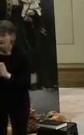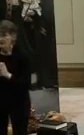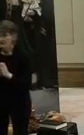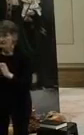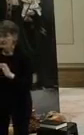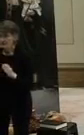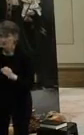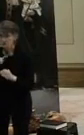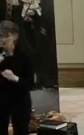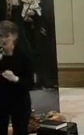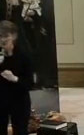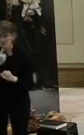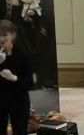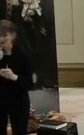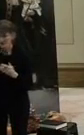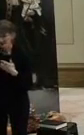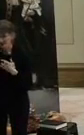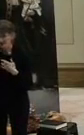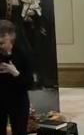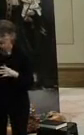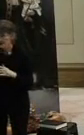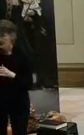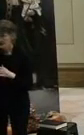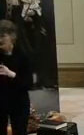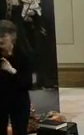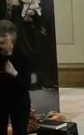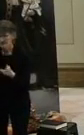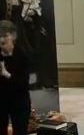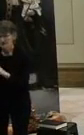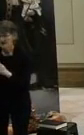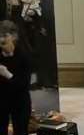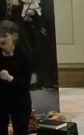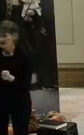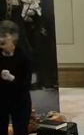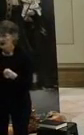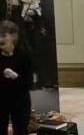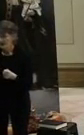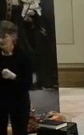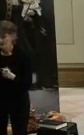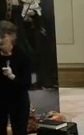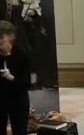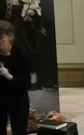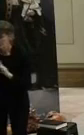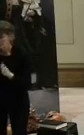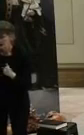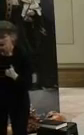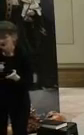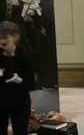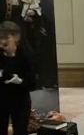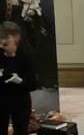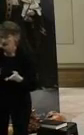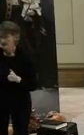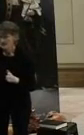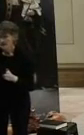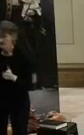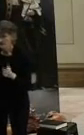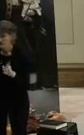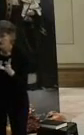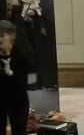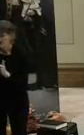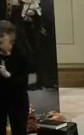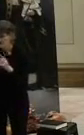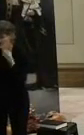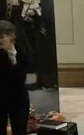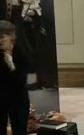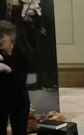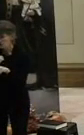are seriously sick, may God grant them healing, and for those who are dying, may Jesus, Mary, and Joseph accompany